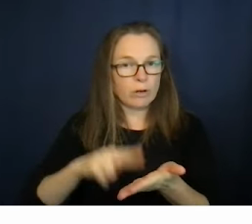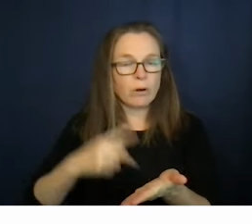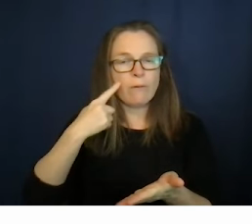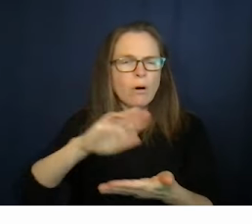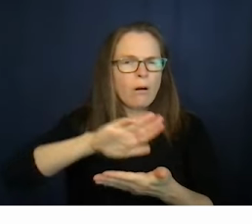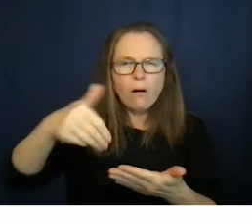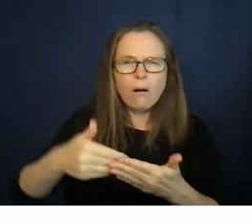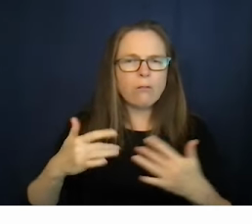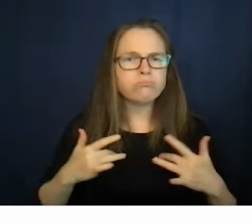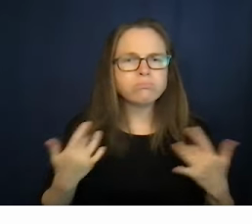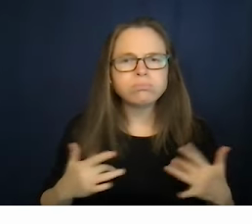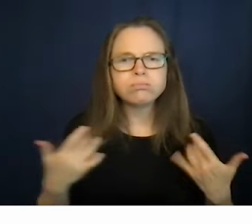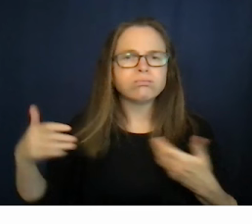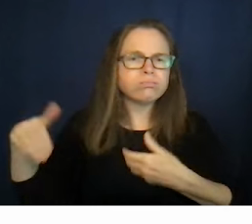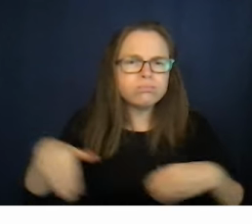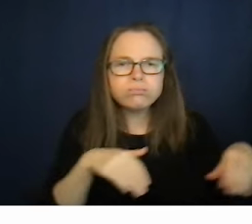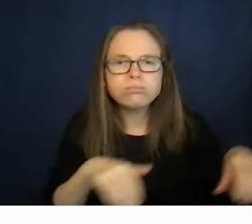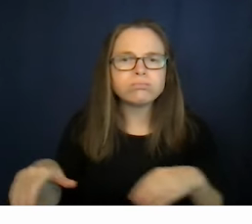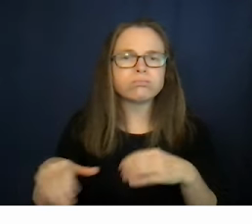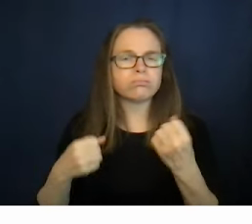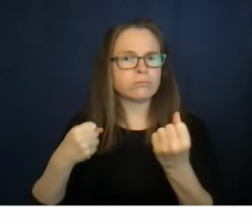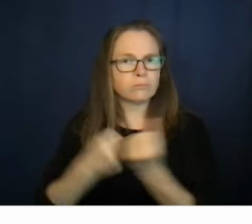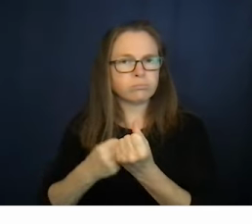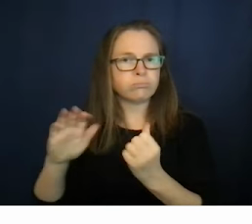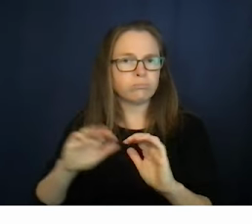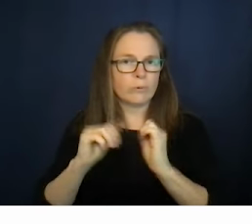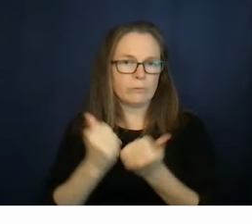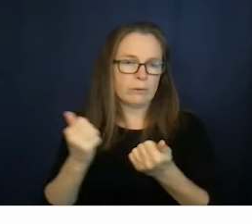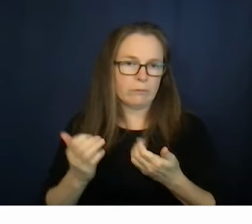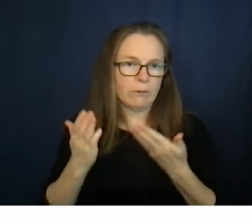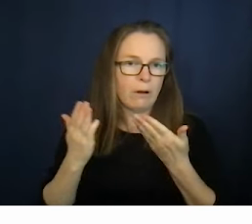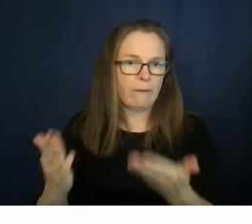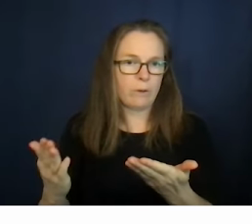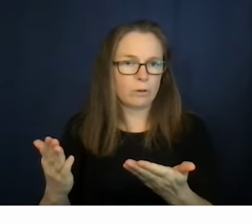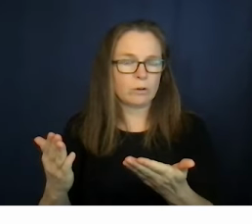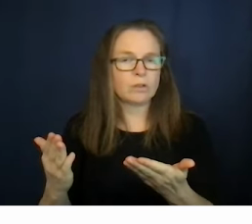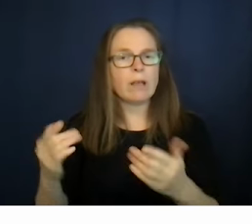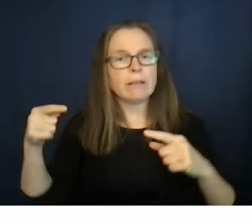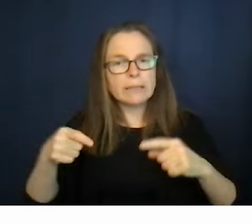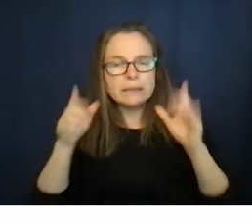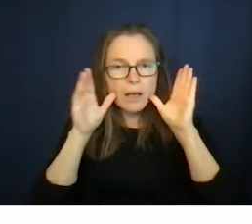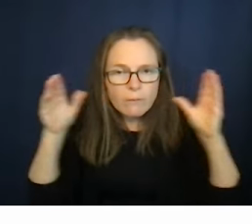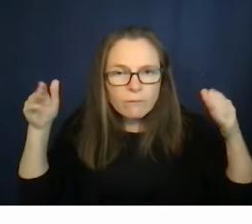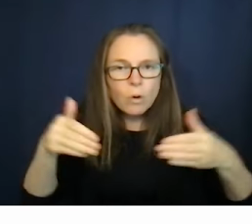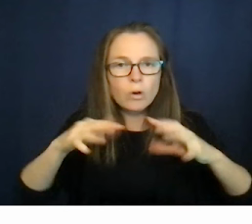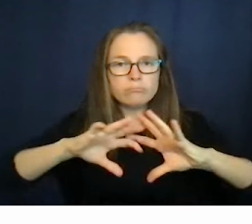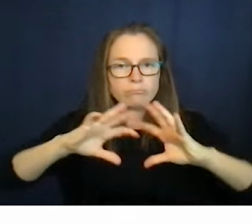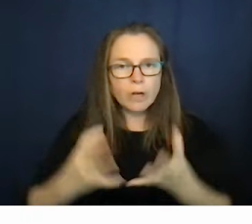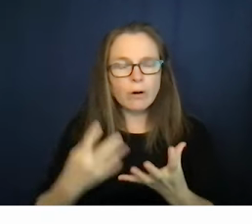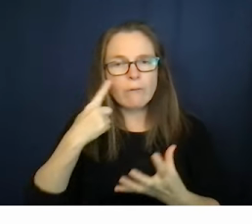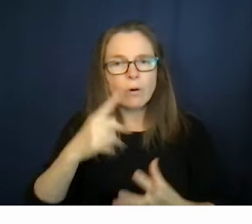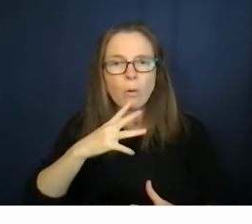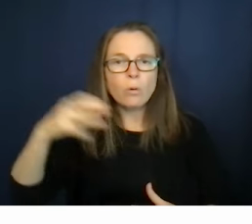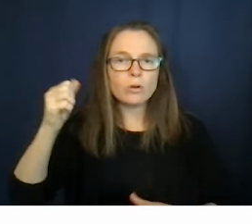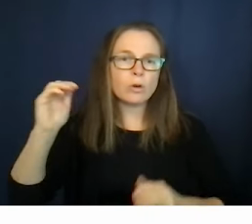the events, activities, support that your agency offers as a hub for older adults and family